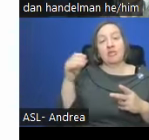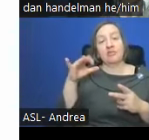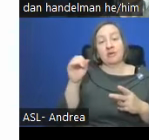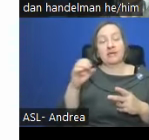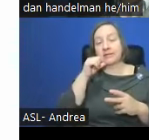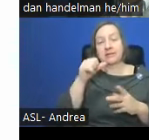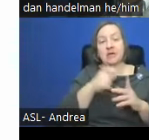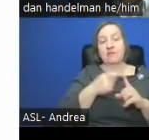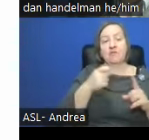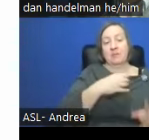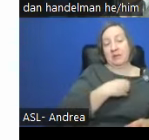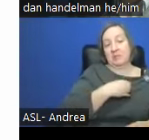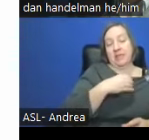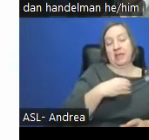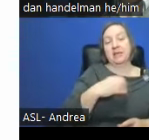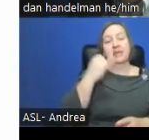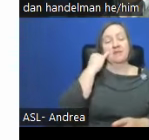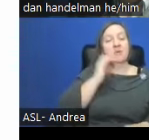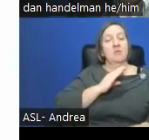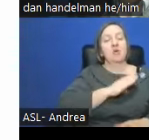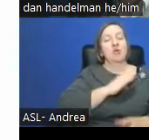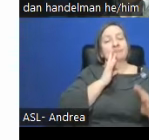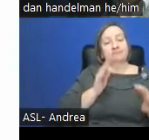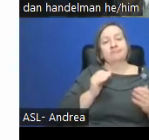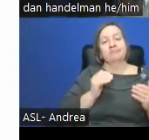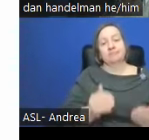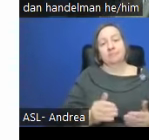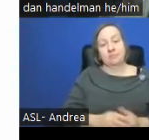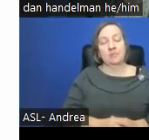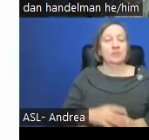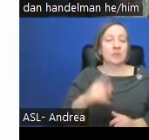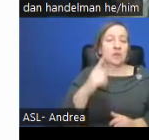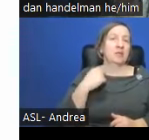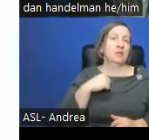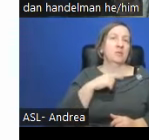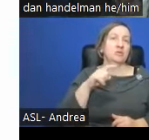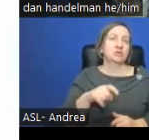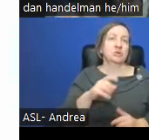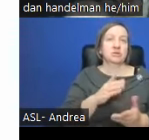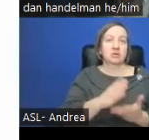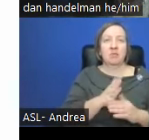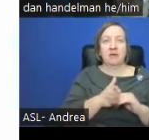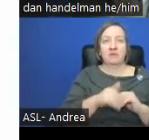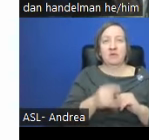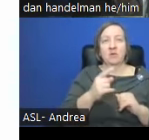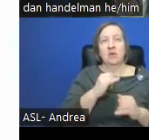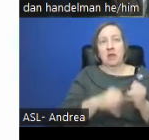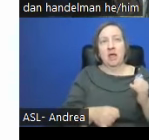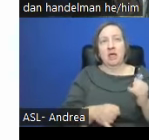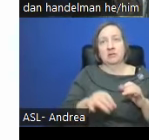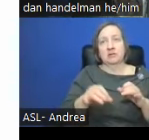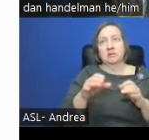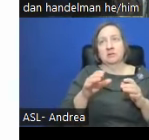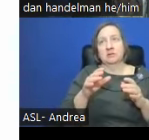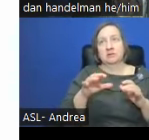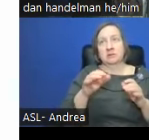not originate from a complaint at the discretion of the board. I think we should just stop after that one, and we'll do the last 3 together.